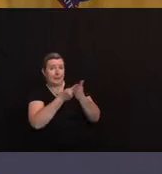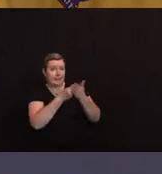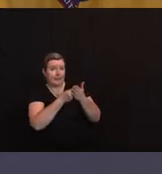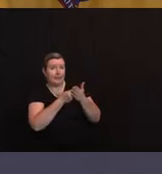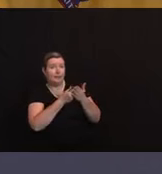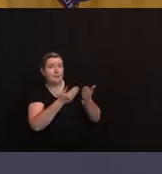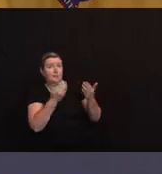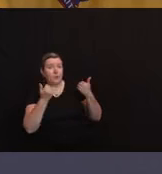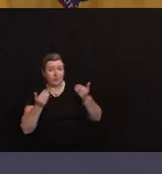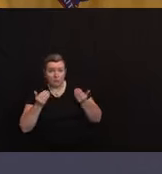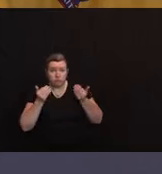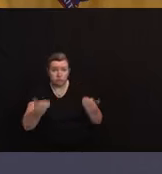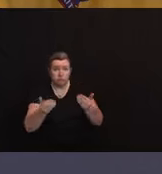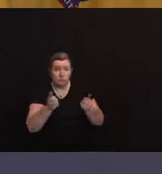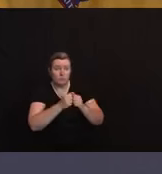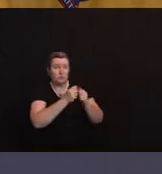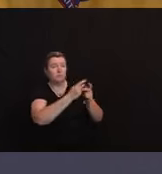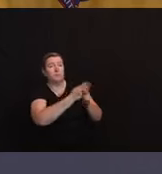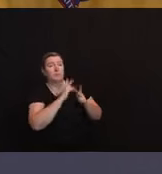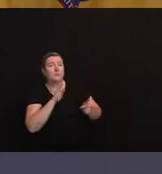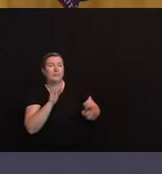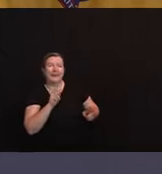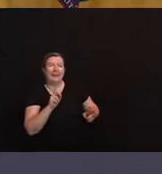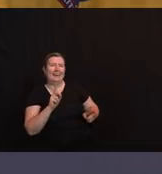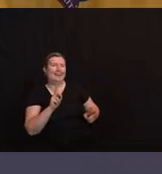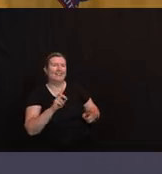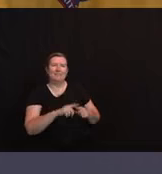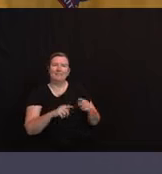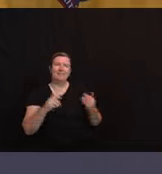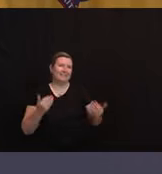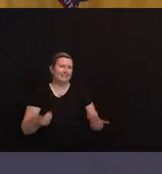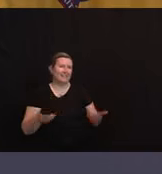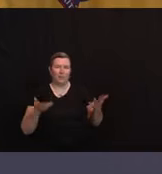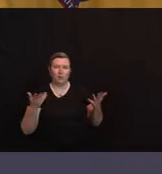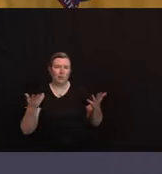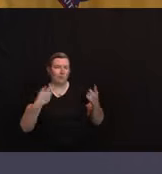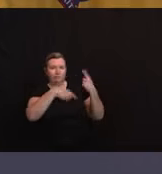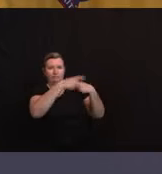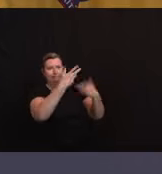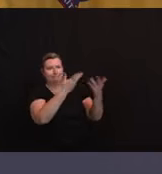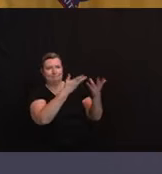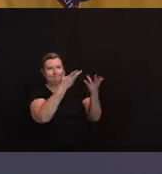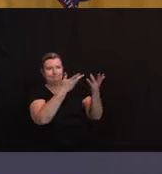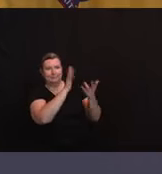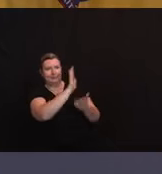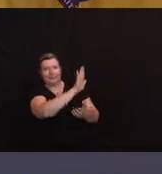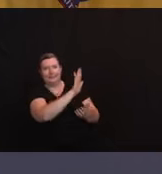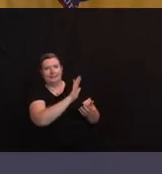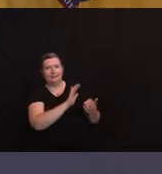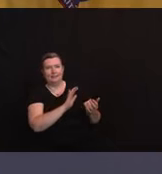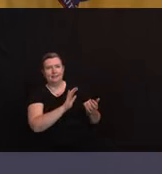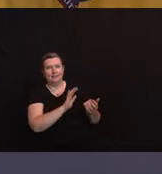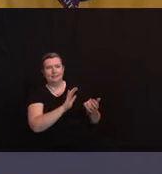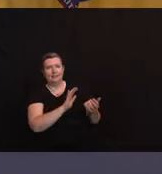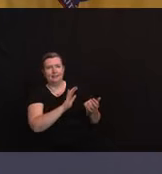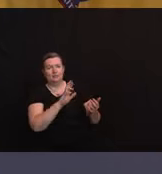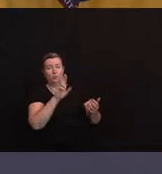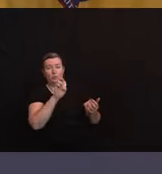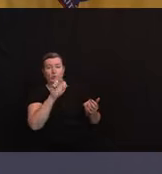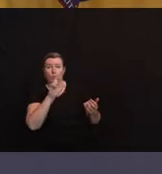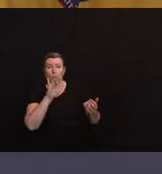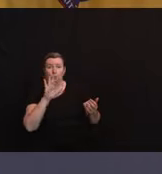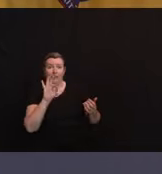obviously, based on what you were telling us at the top of this briefing, it doesn't look like in this relief plan that the money that you're expecting is going to come for the people who need